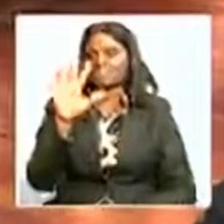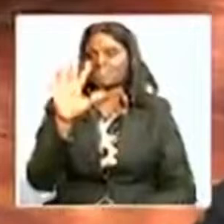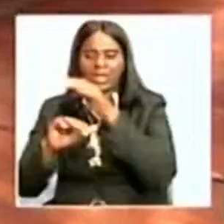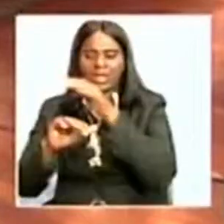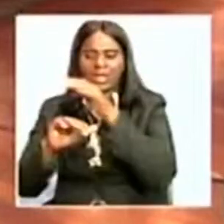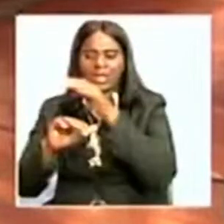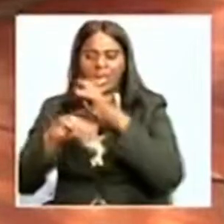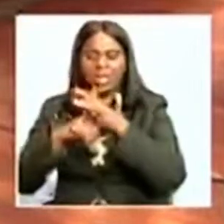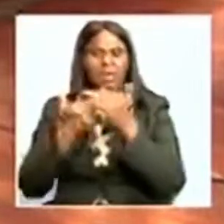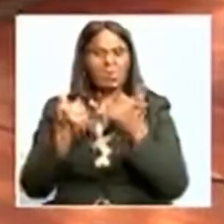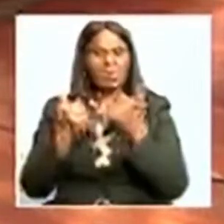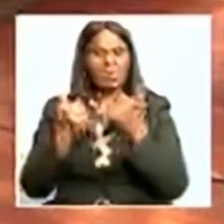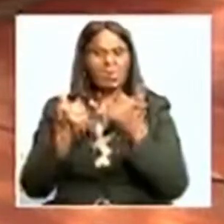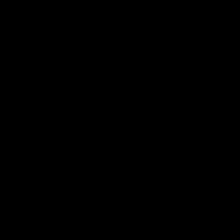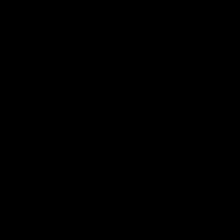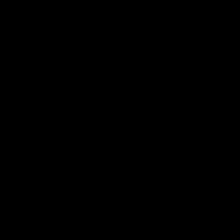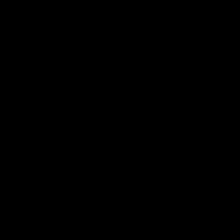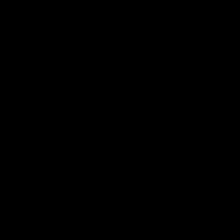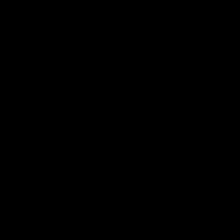How do you